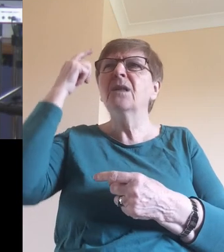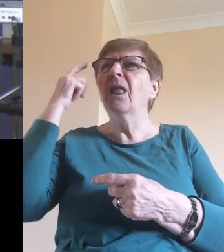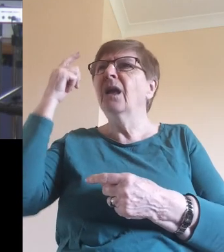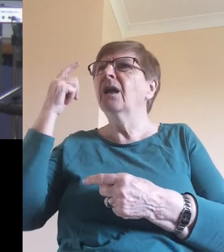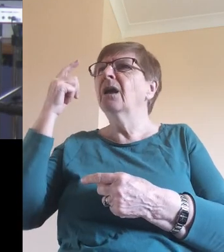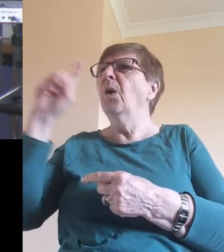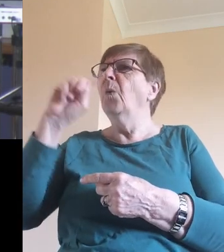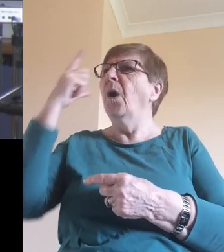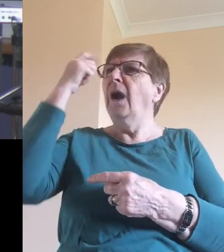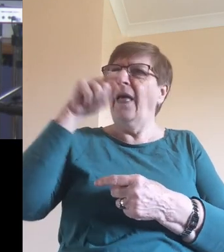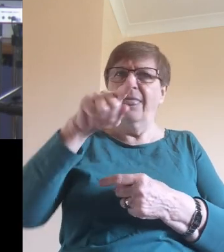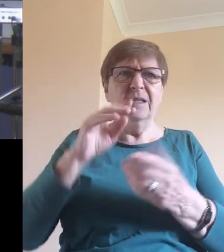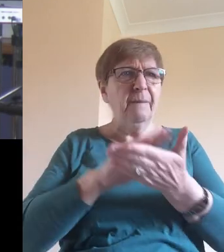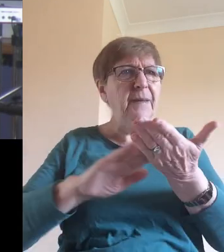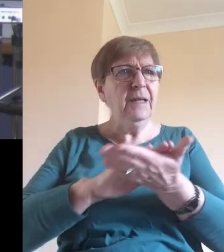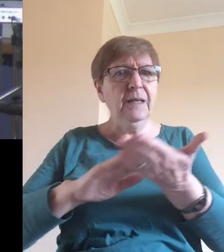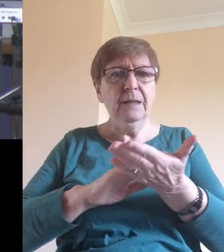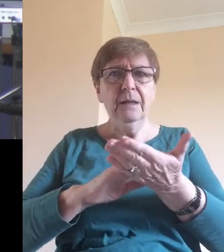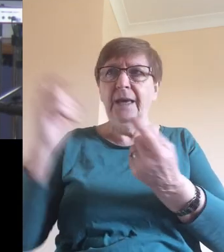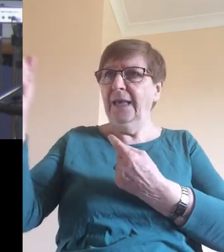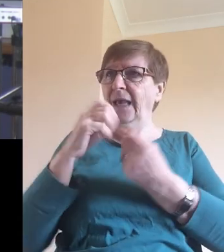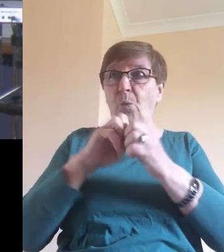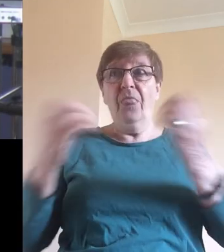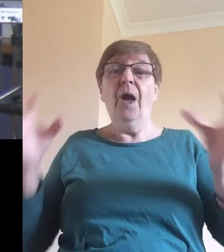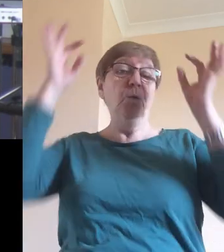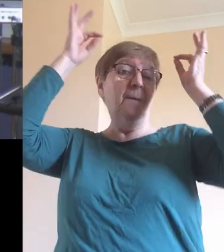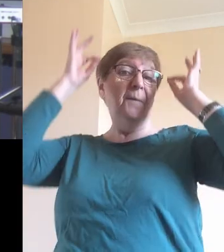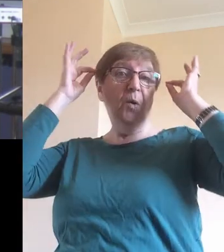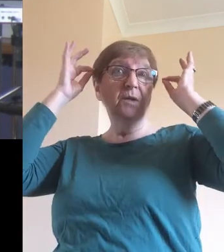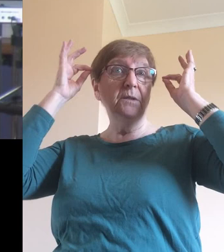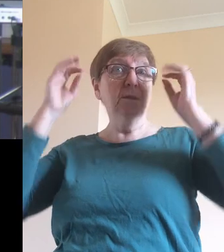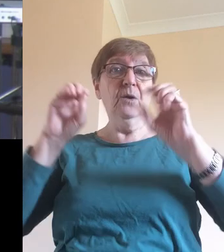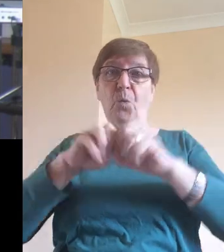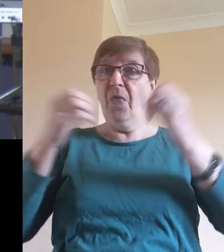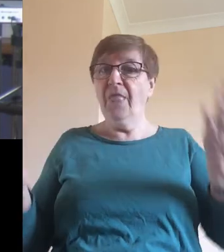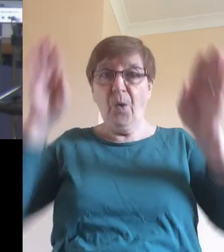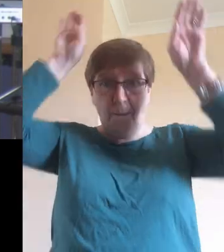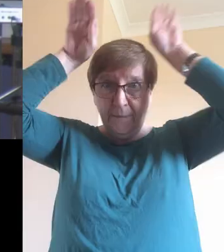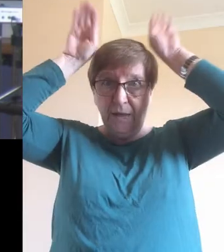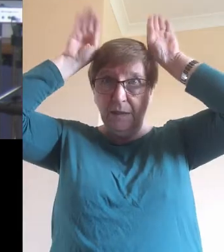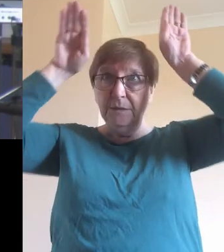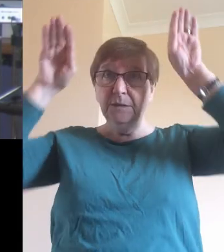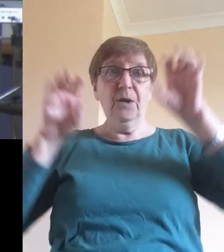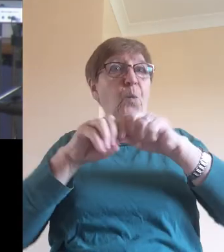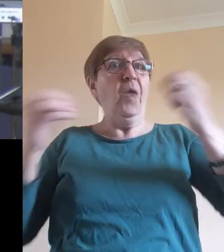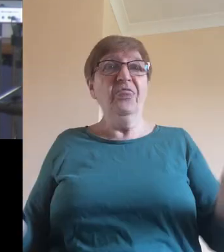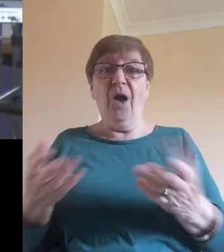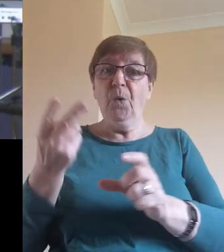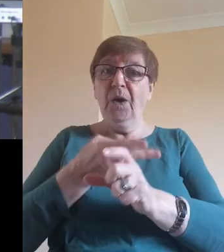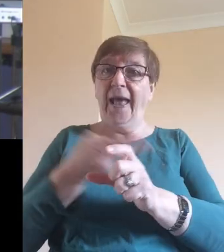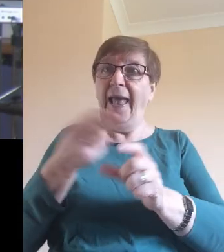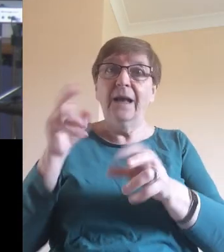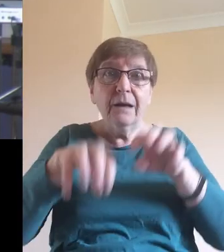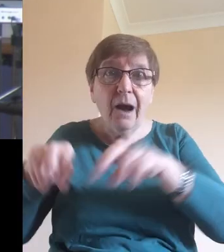puzzling, what can this mean? It came without bonnets. It came without bunnies. It came without egg